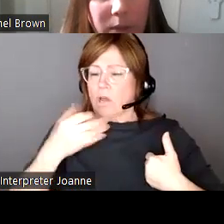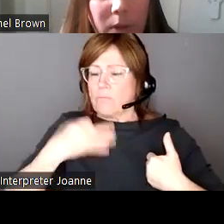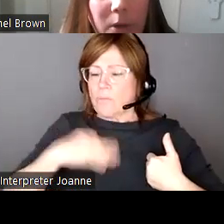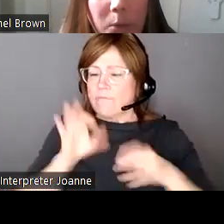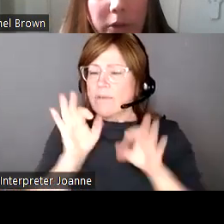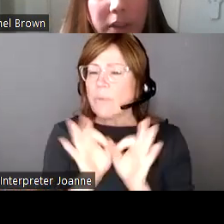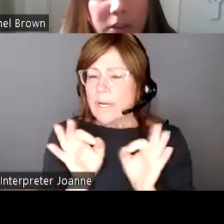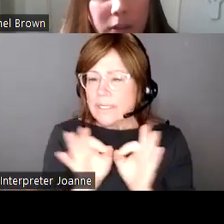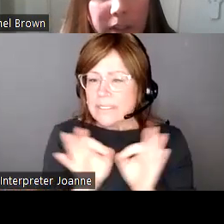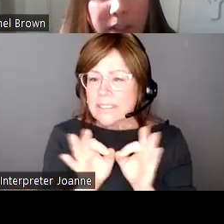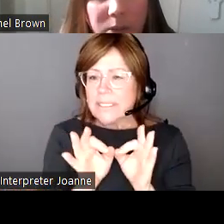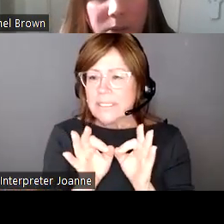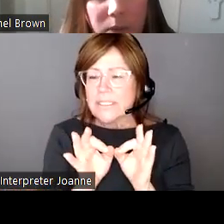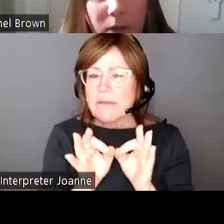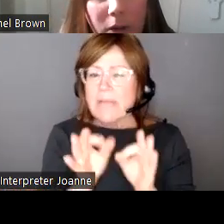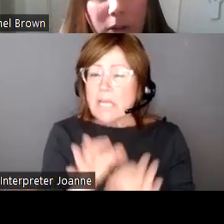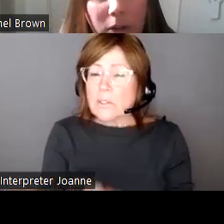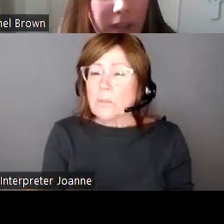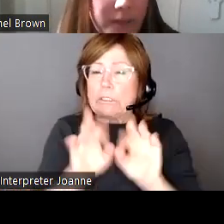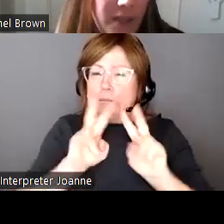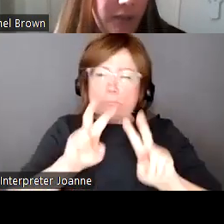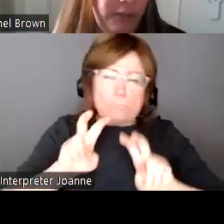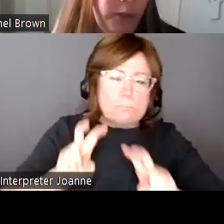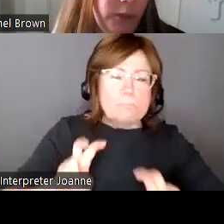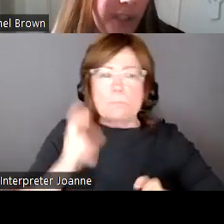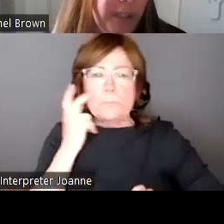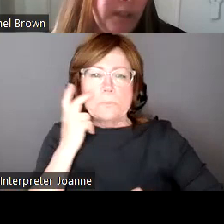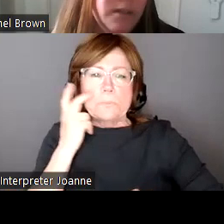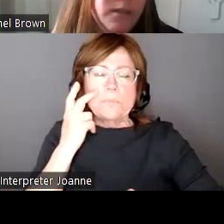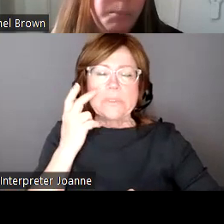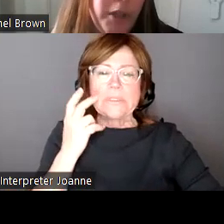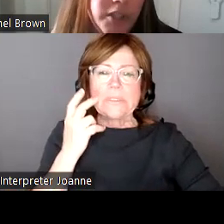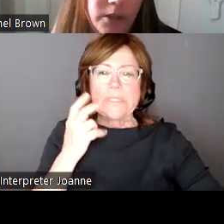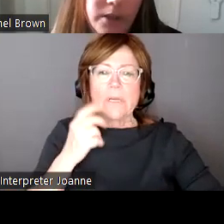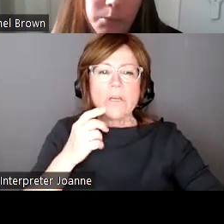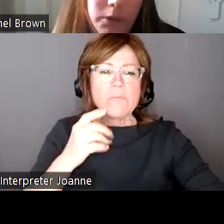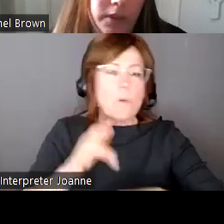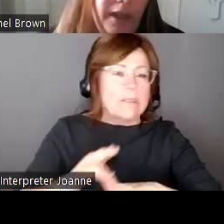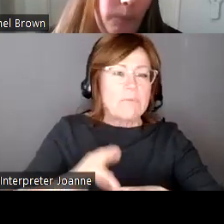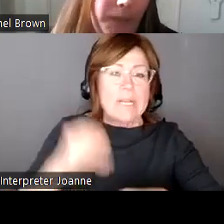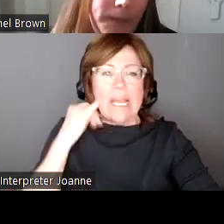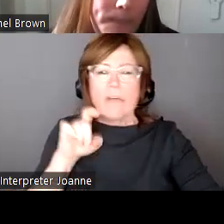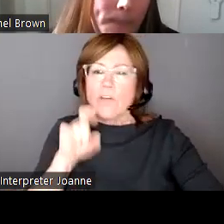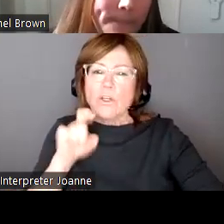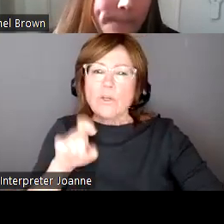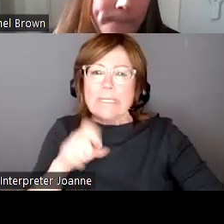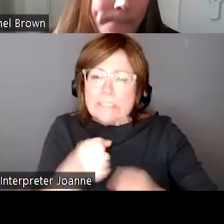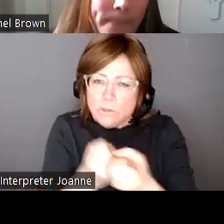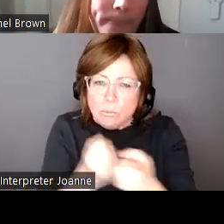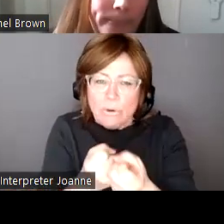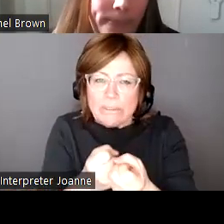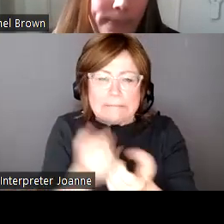definitely worth it to look into all of that kind of stuff if you're needing budgetary support in that way.